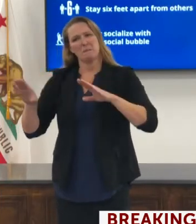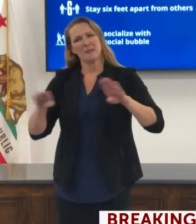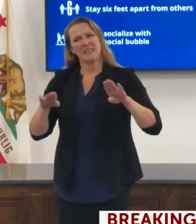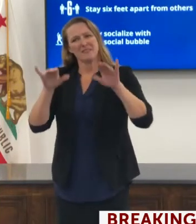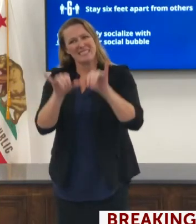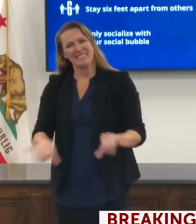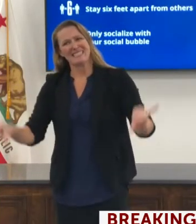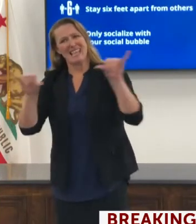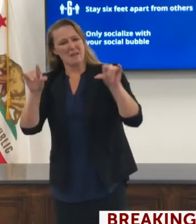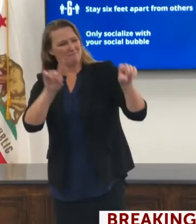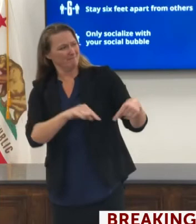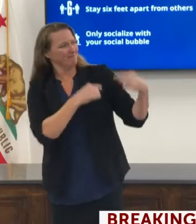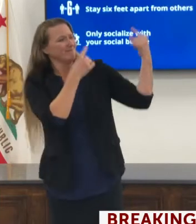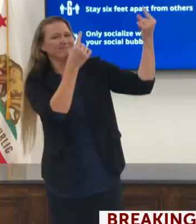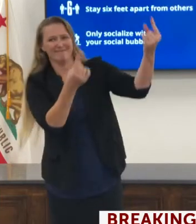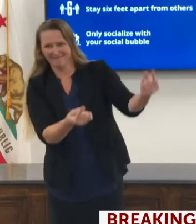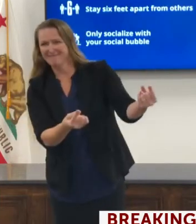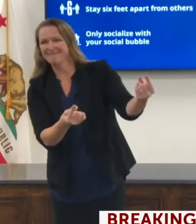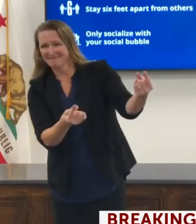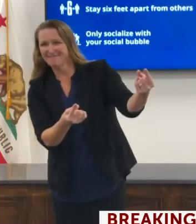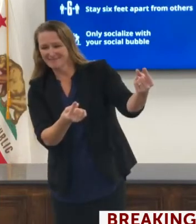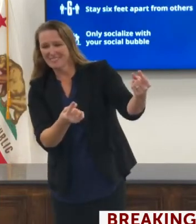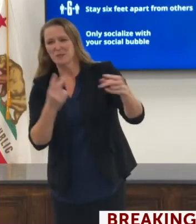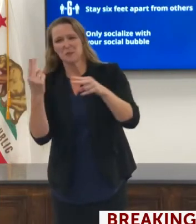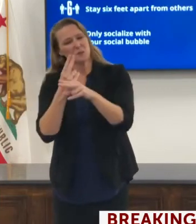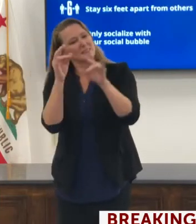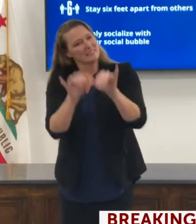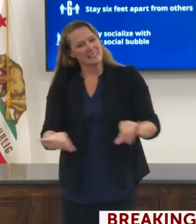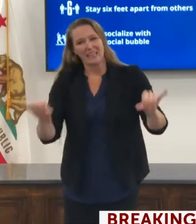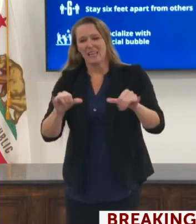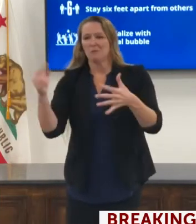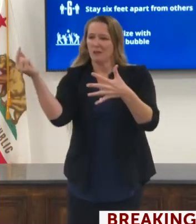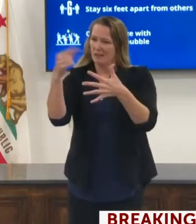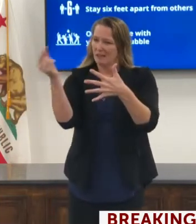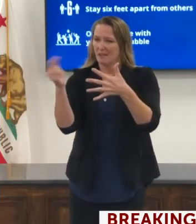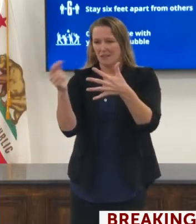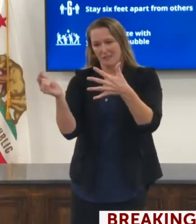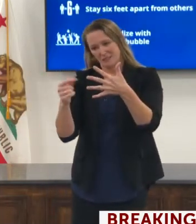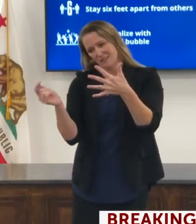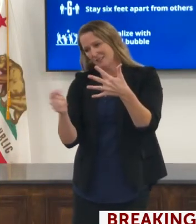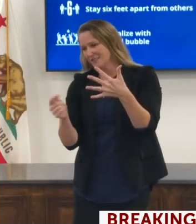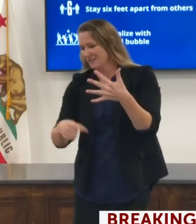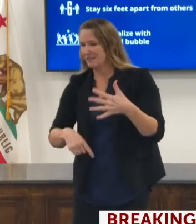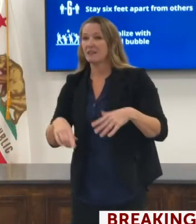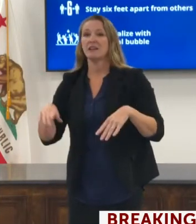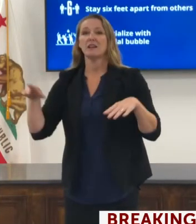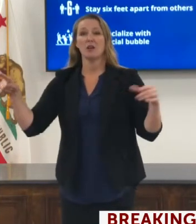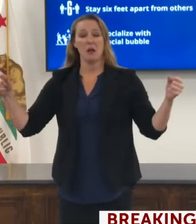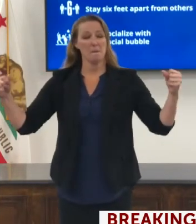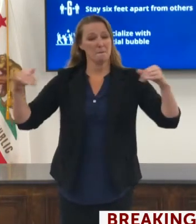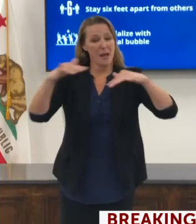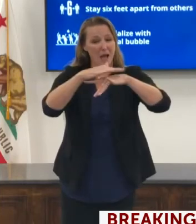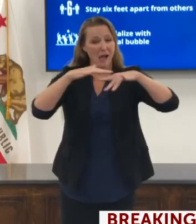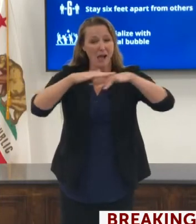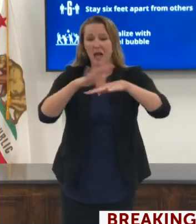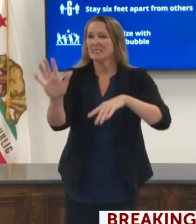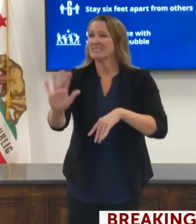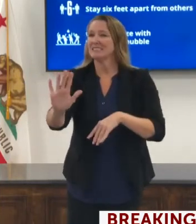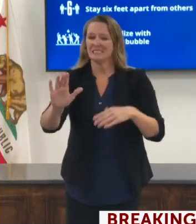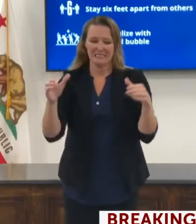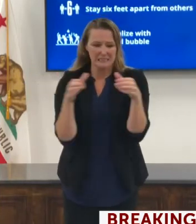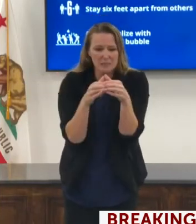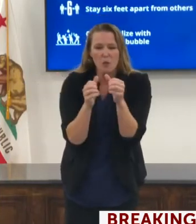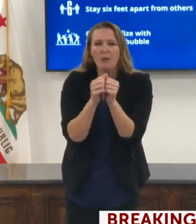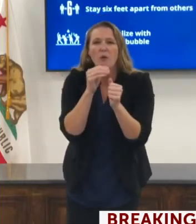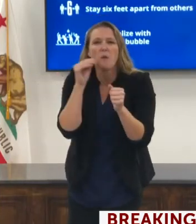consistently, to take these same protective measures of travel only with your household,